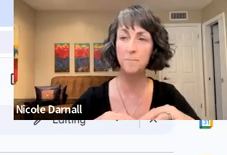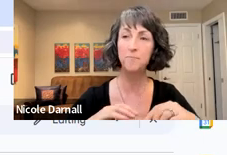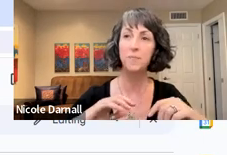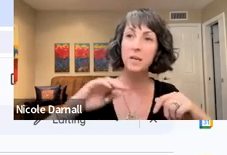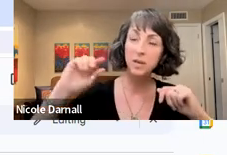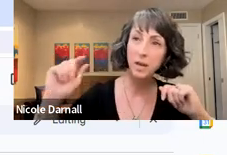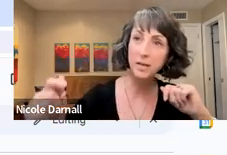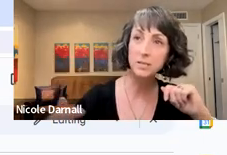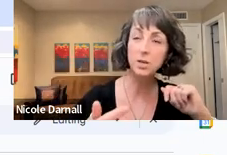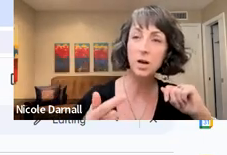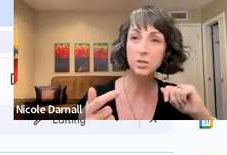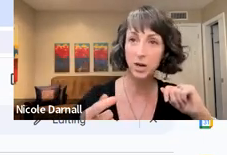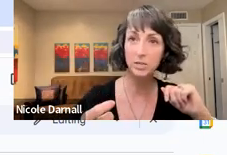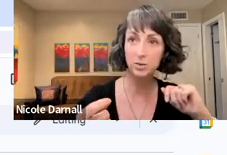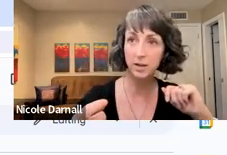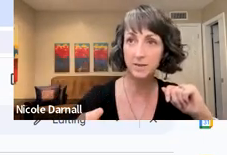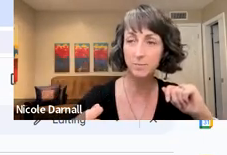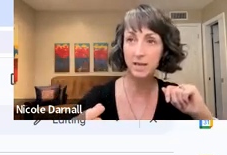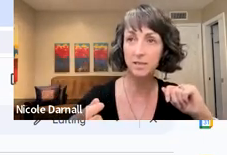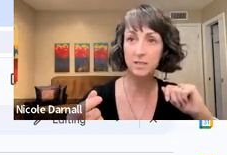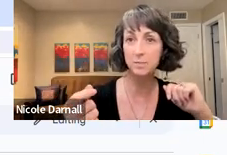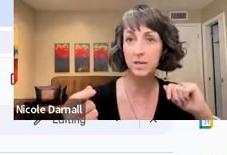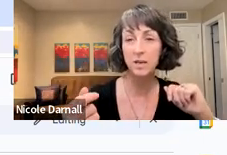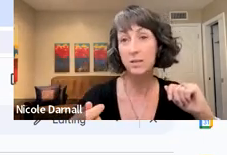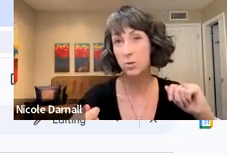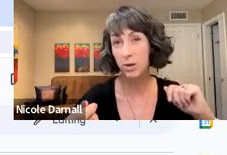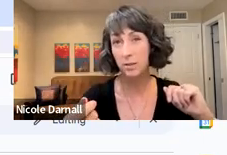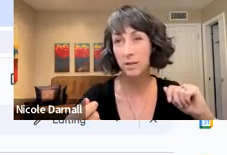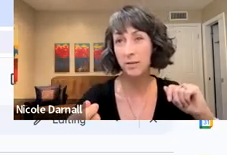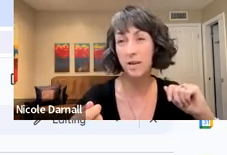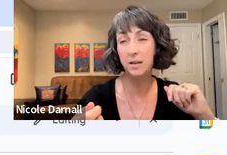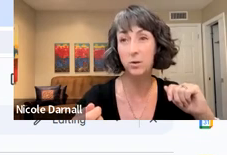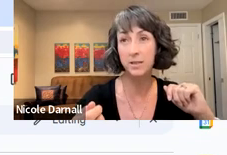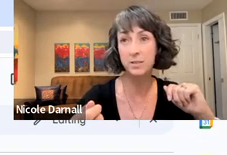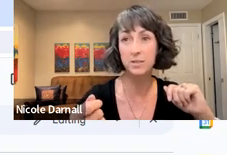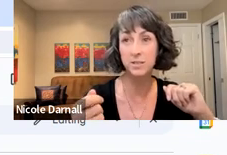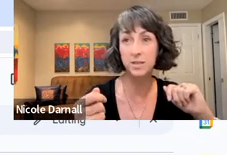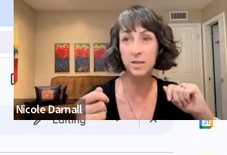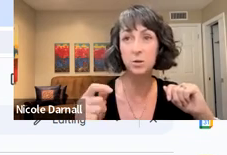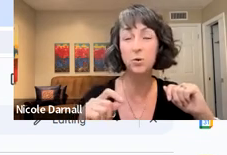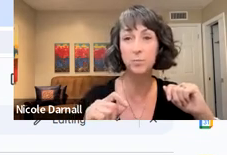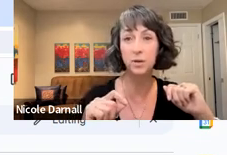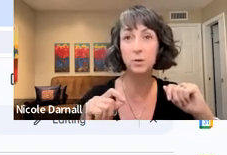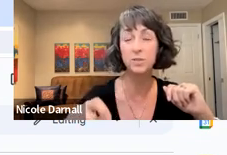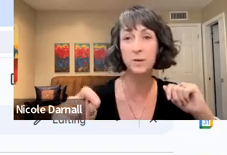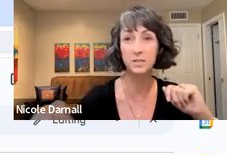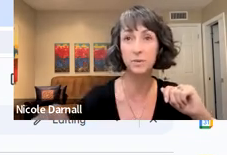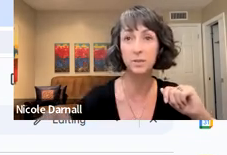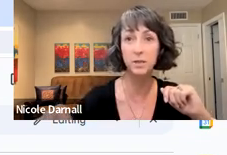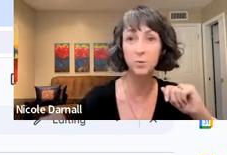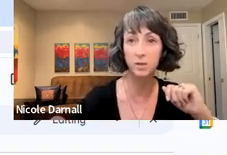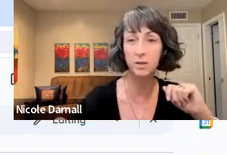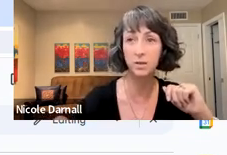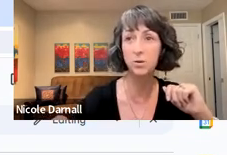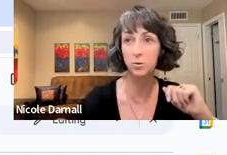that. EPA has tried to create these mechanisms. Historically, they even had grants that studied corporate